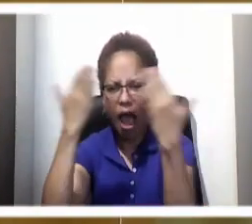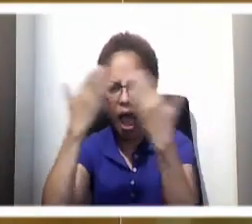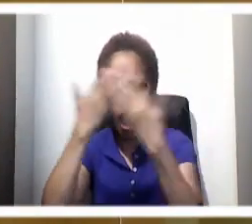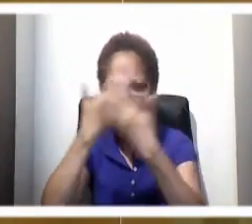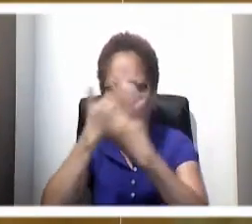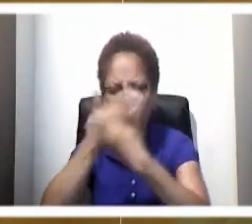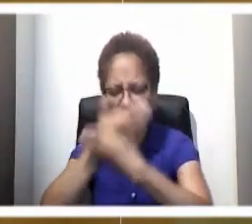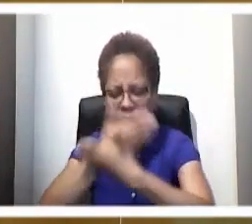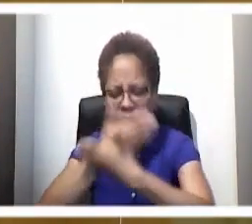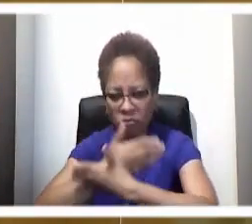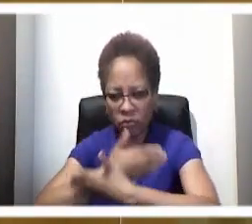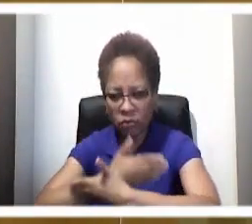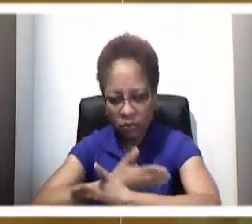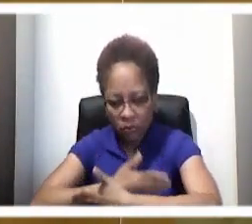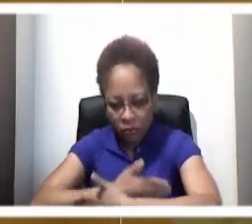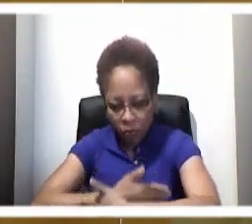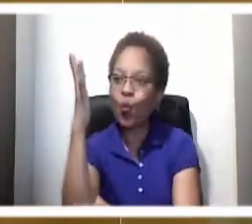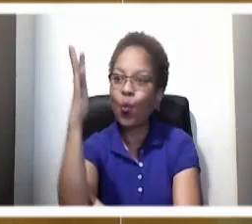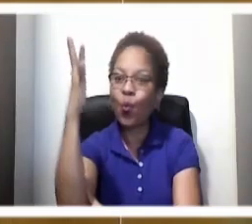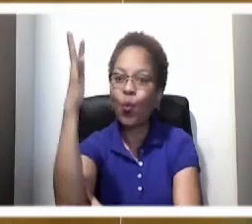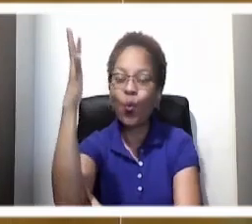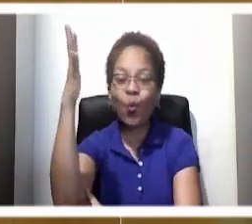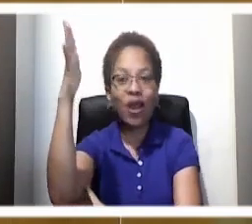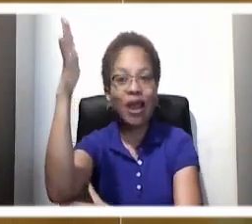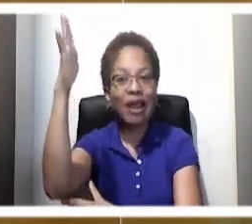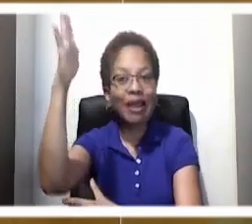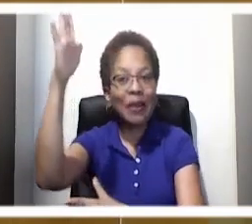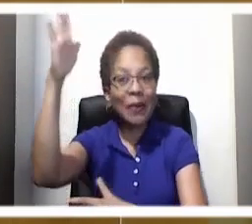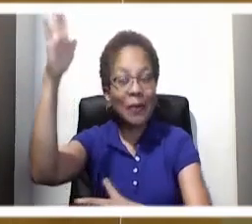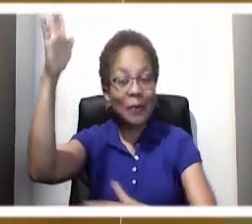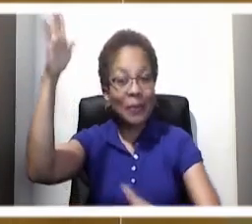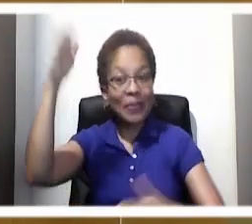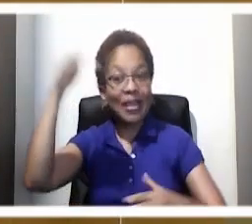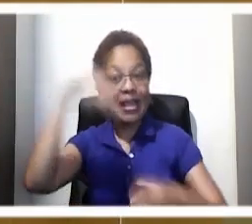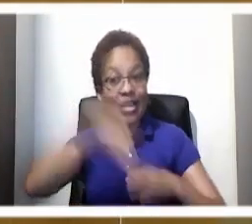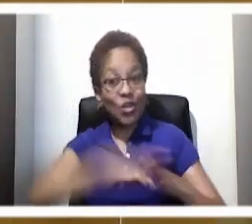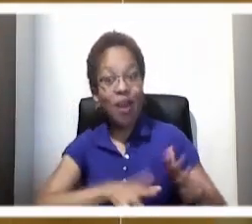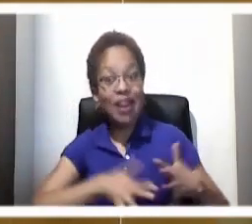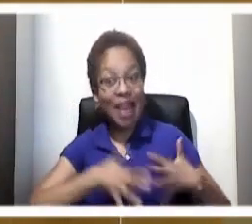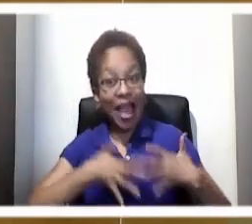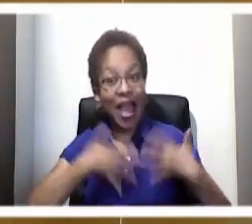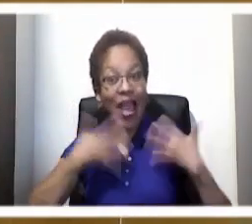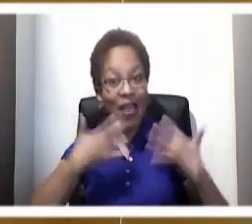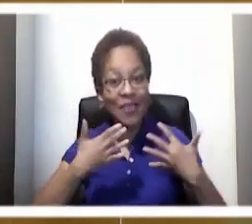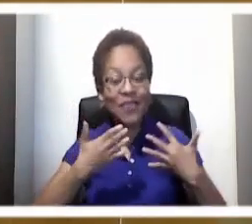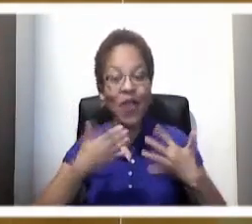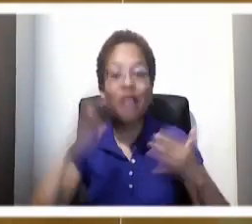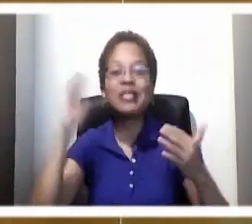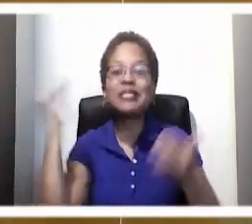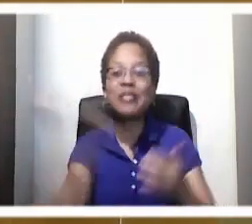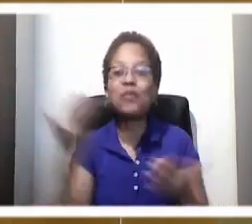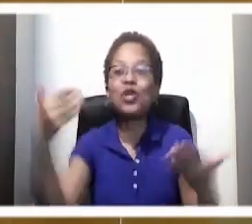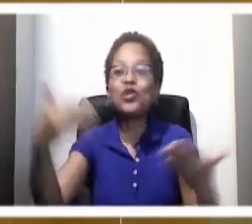that seed is growing and that is about to happen in this world, in our